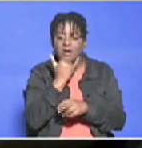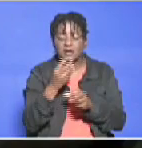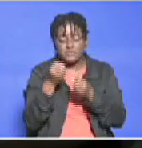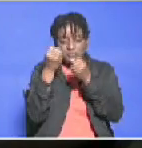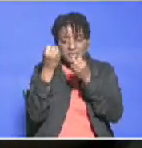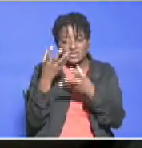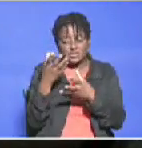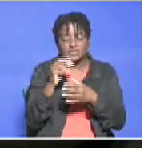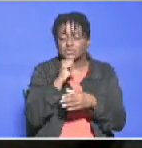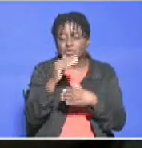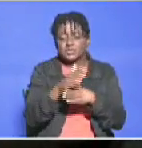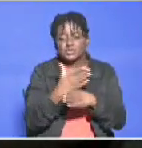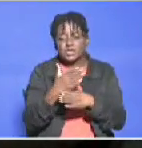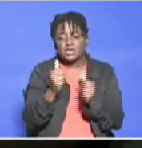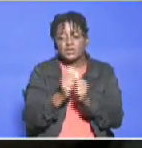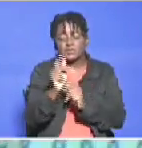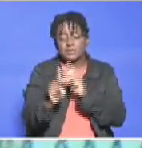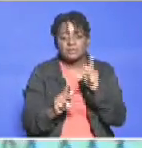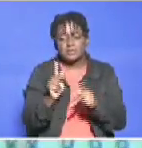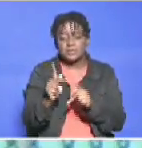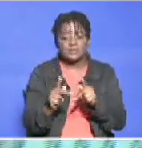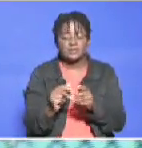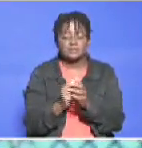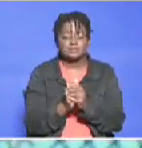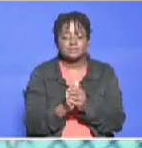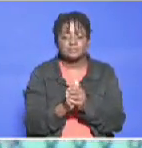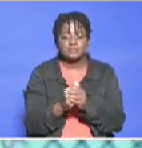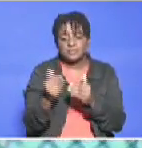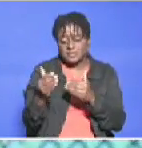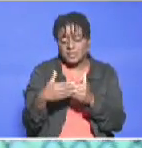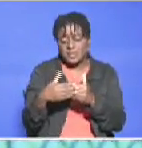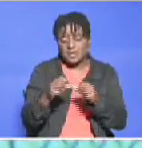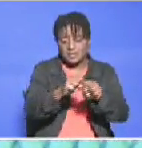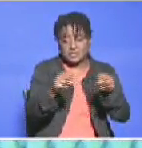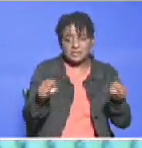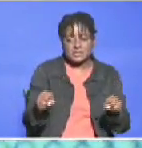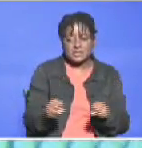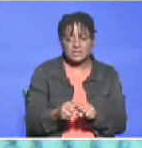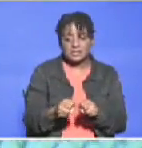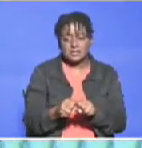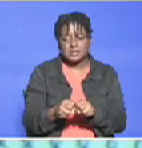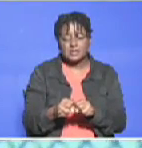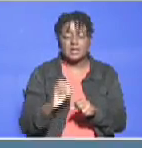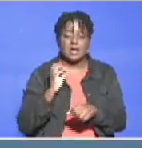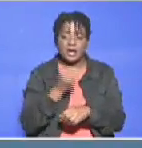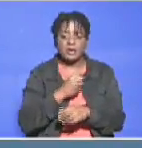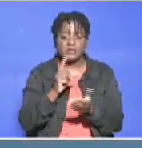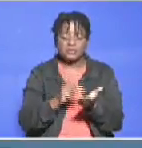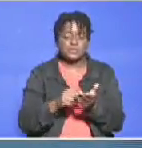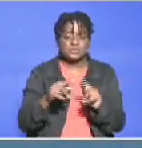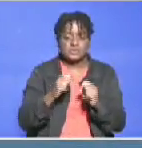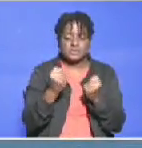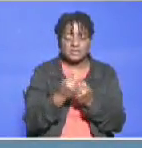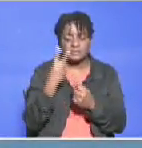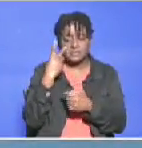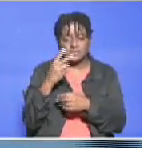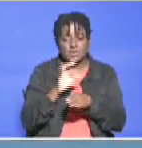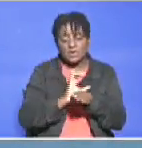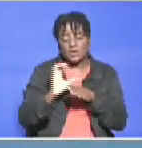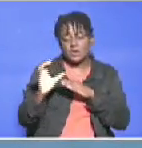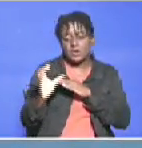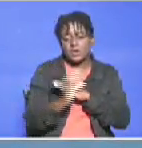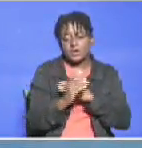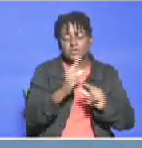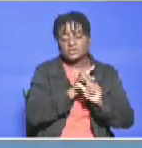made aware and we can confirm information. Near the scene of the investigation, our news team saw a Coast Guard plane and a